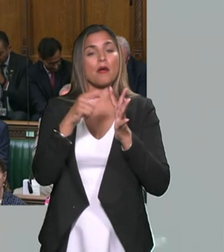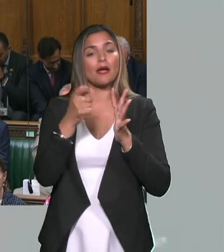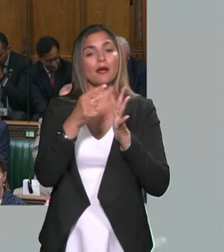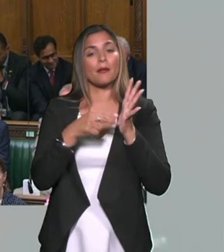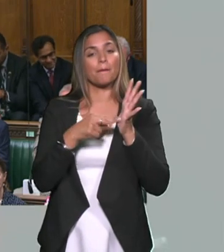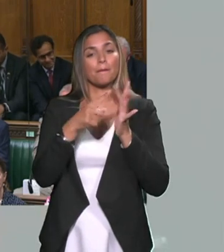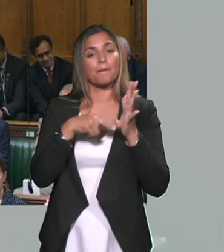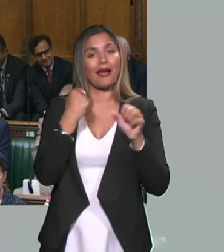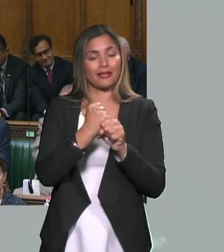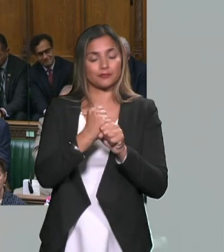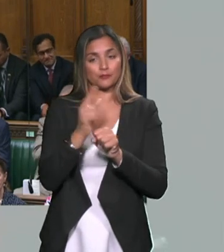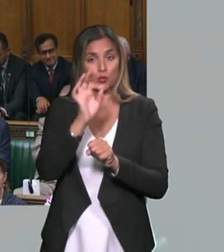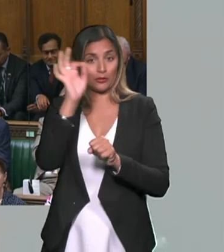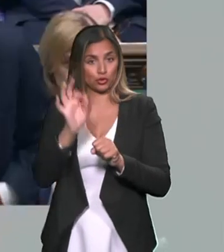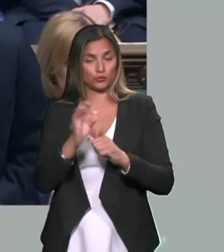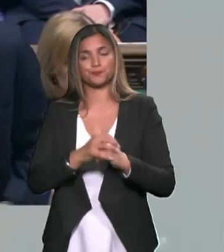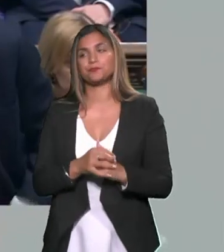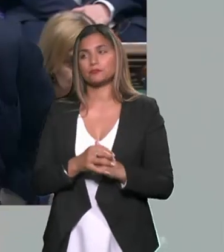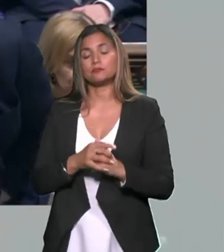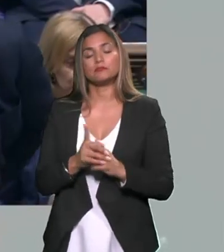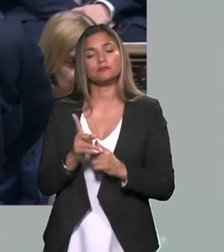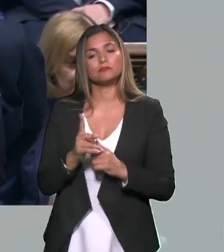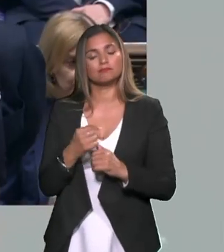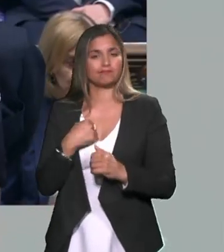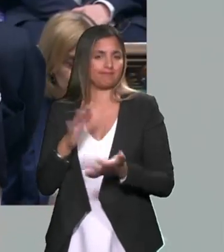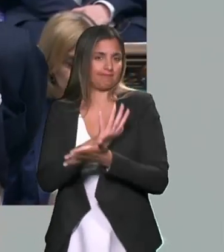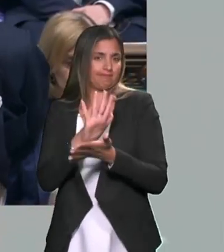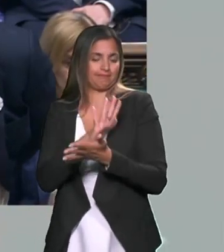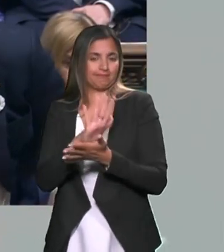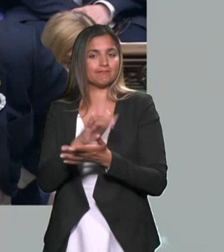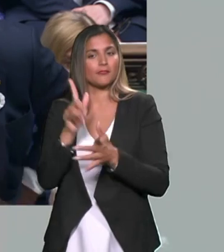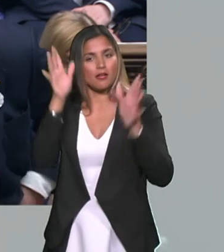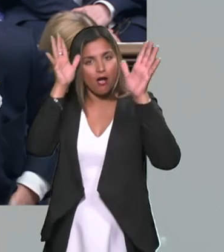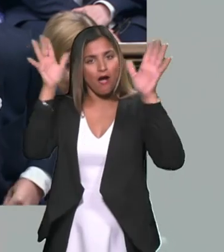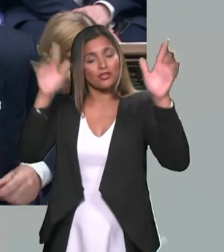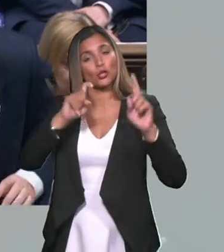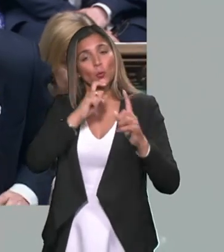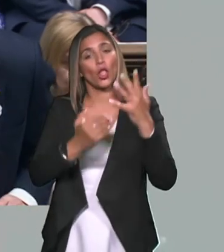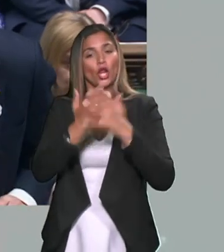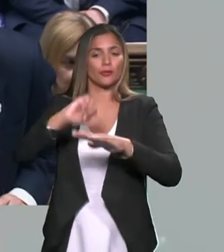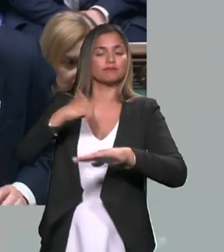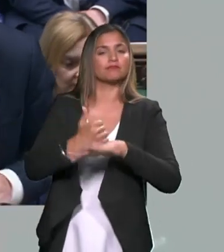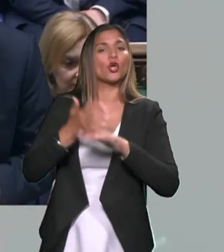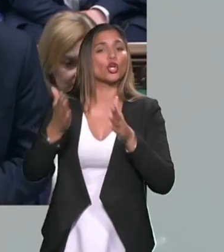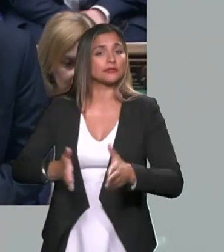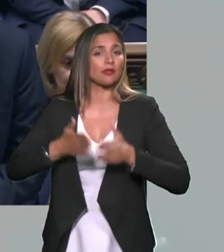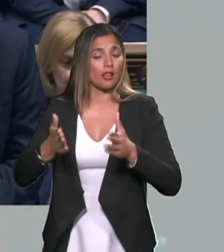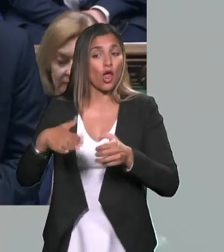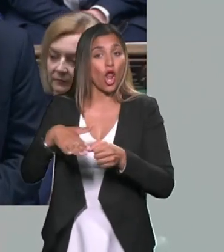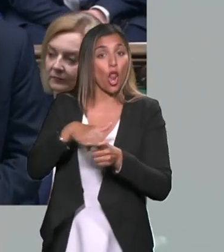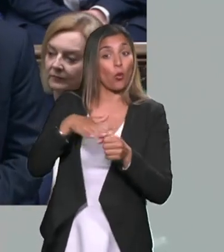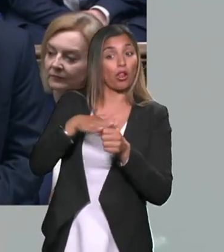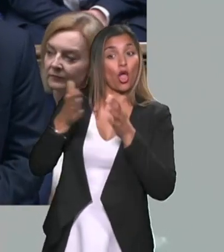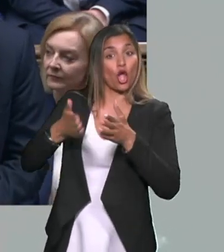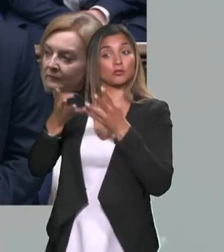my honourable friend. I'm delighted that there will be a new hospital scheme in this area. I'm told that the local hospital trust have considered a